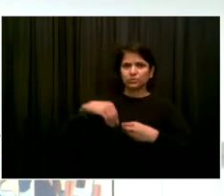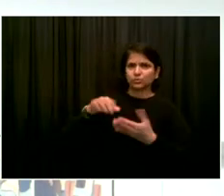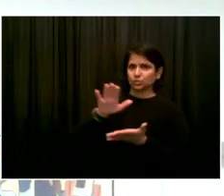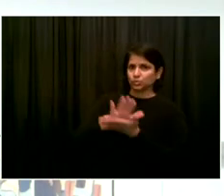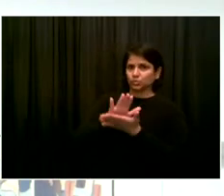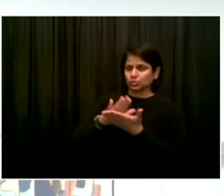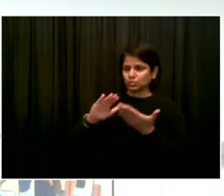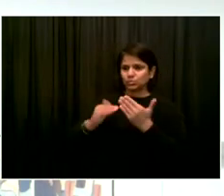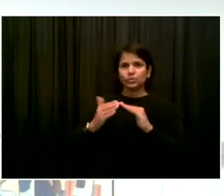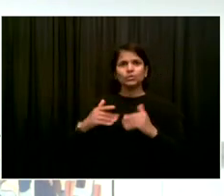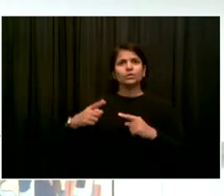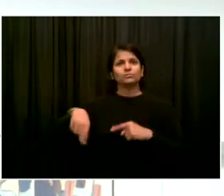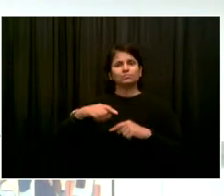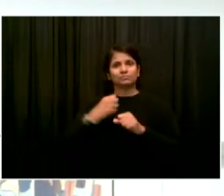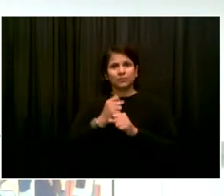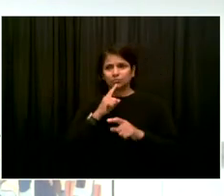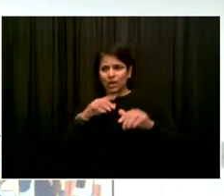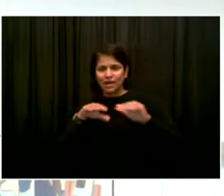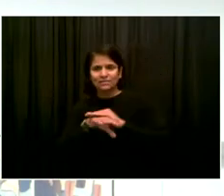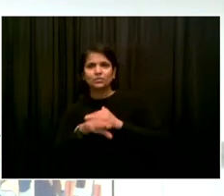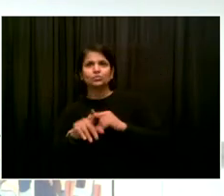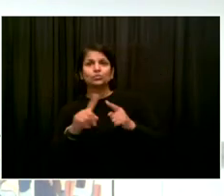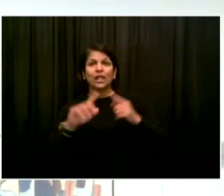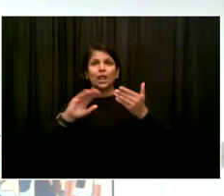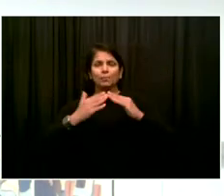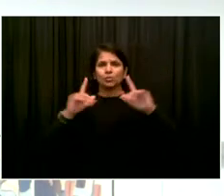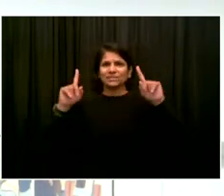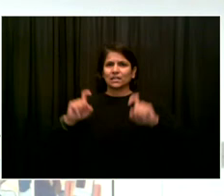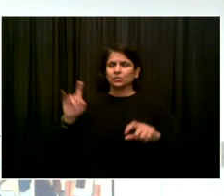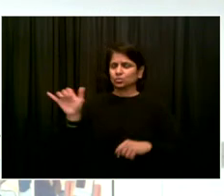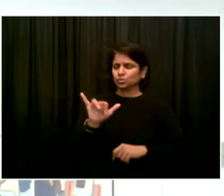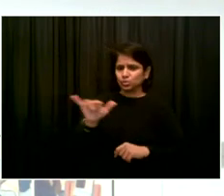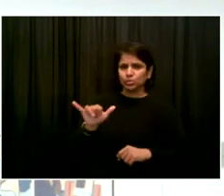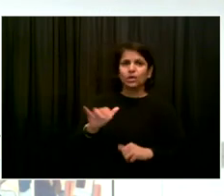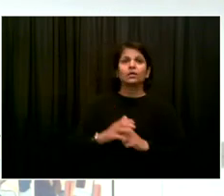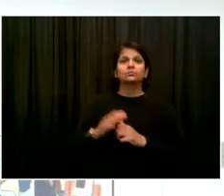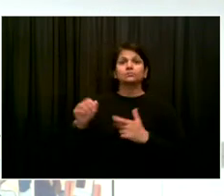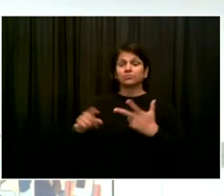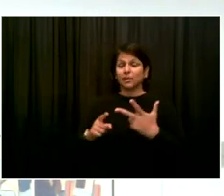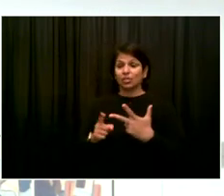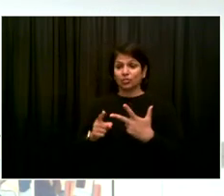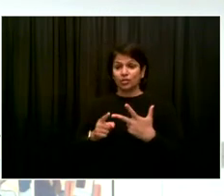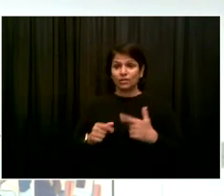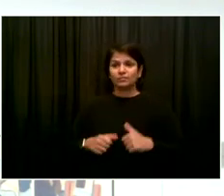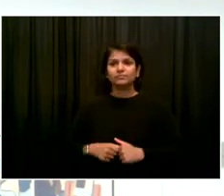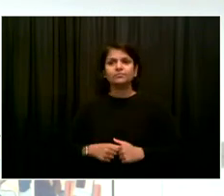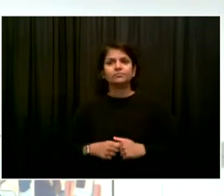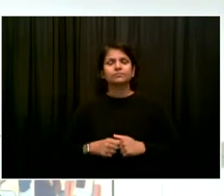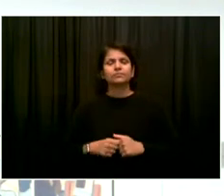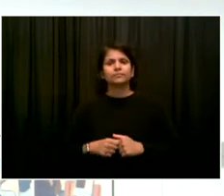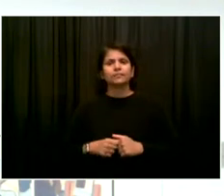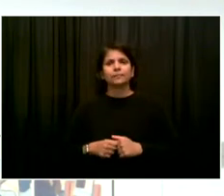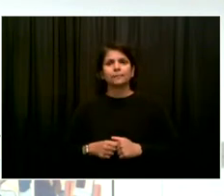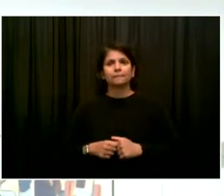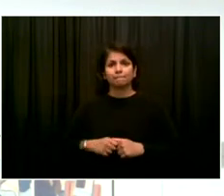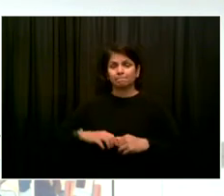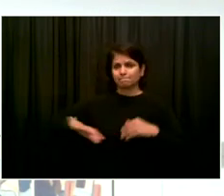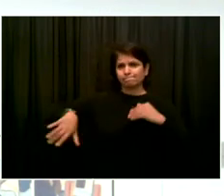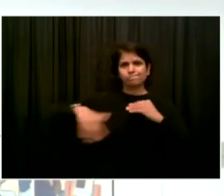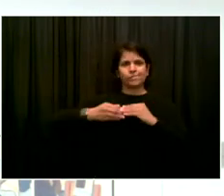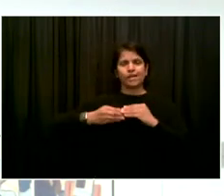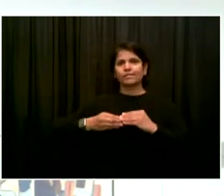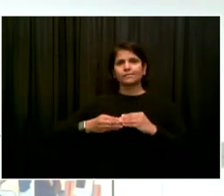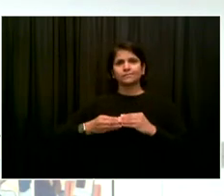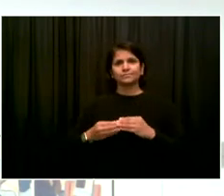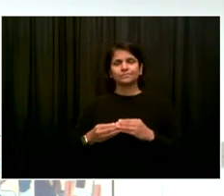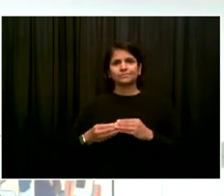that community testing as well. And the third piece is what we are really adding at a massive scale with the beginning of this new